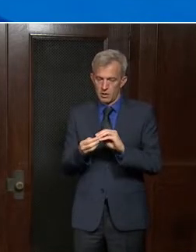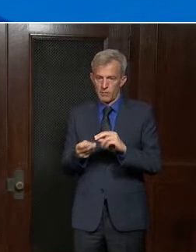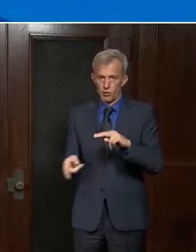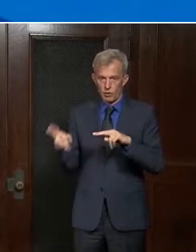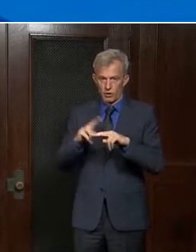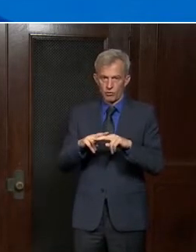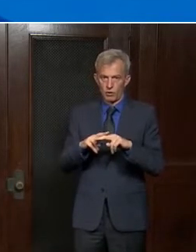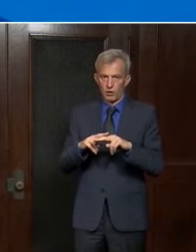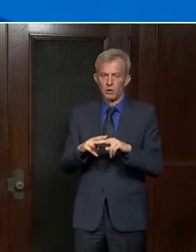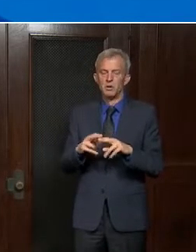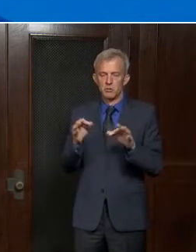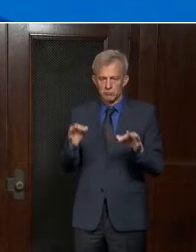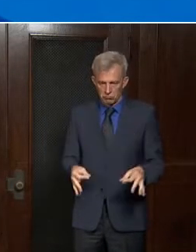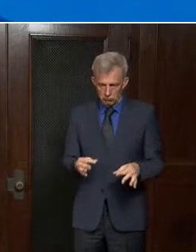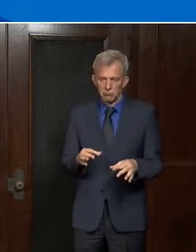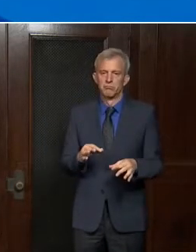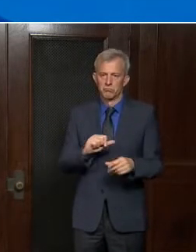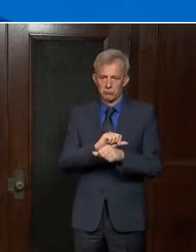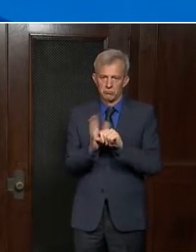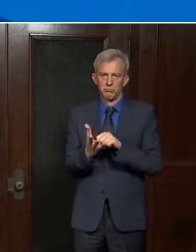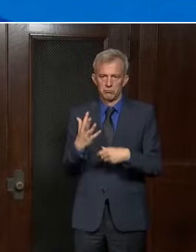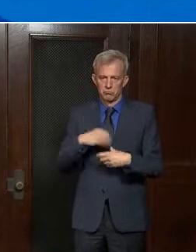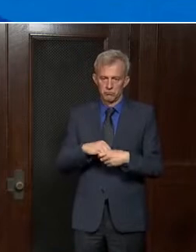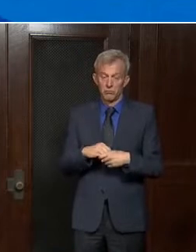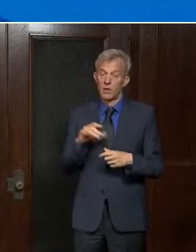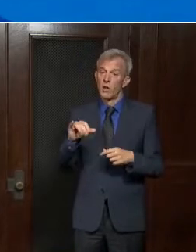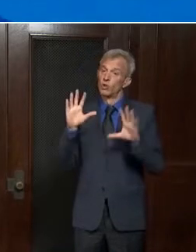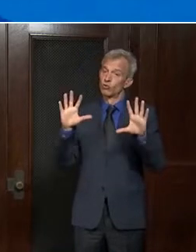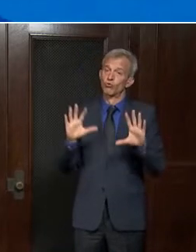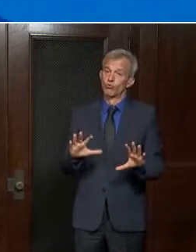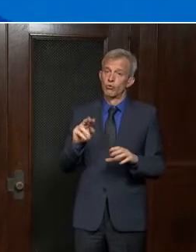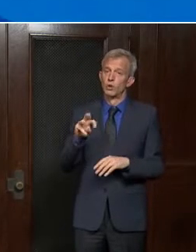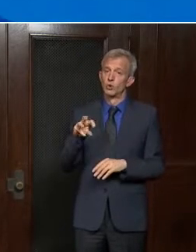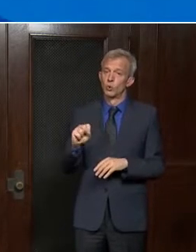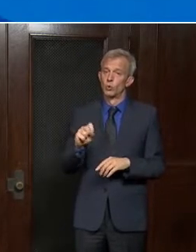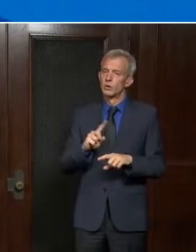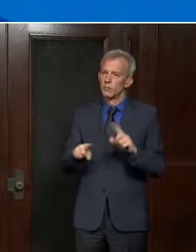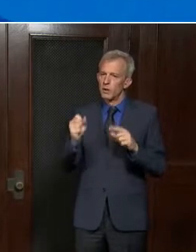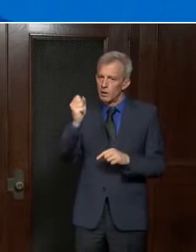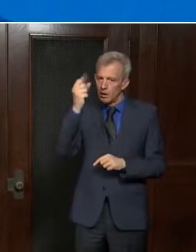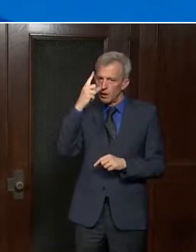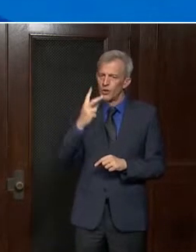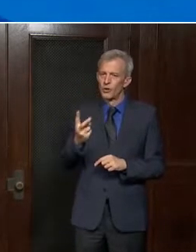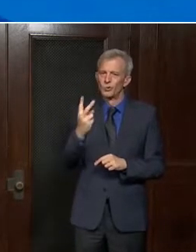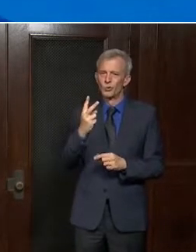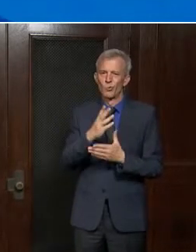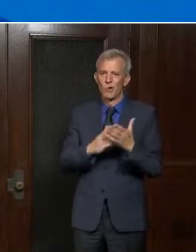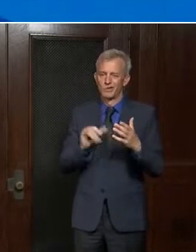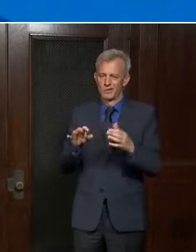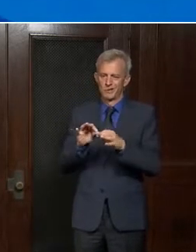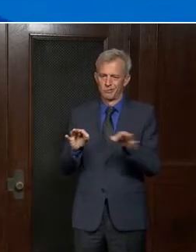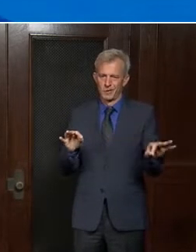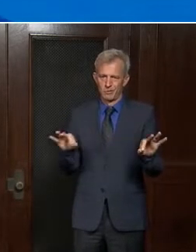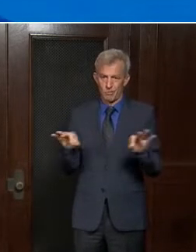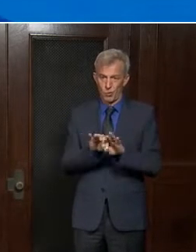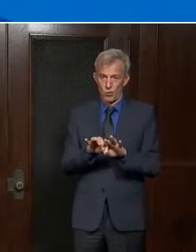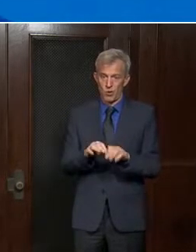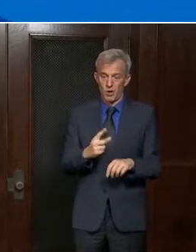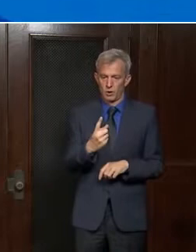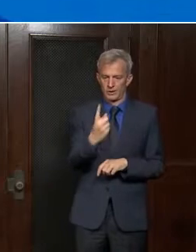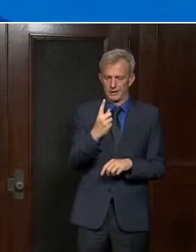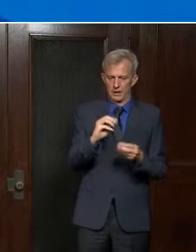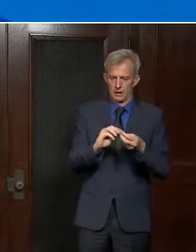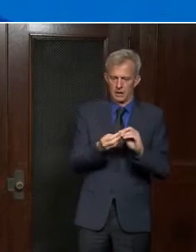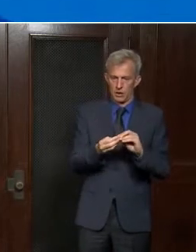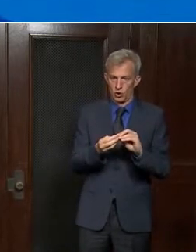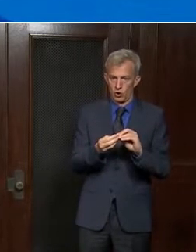confirmed positive cases of COVID-19. That's great news. But there are two important parts of that statement: single-digit